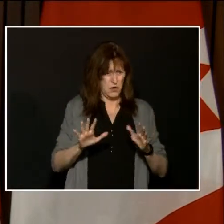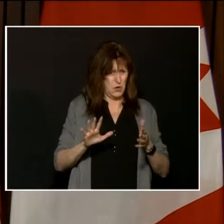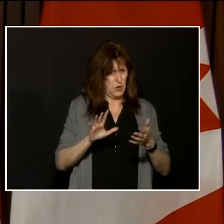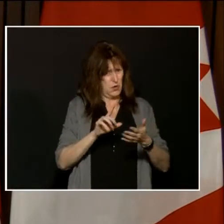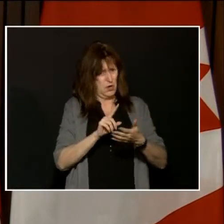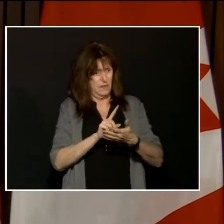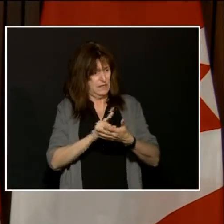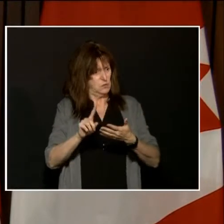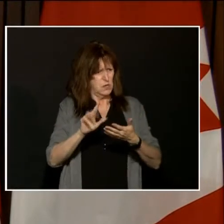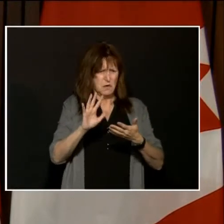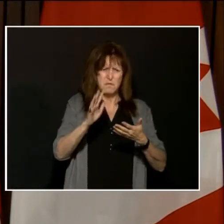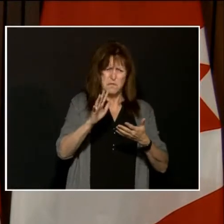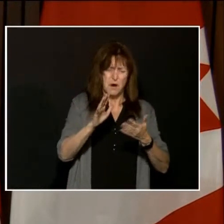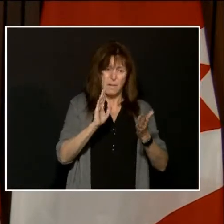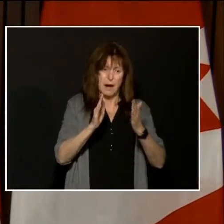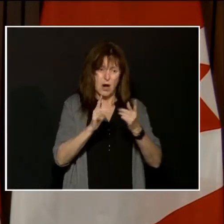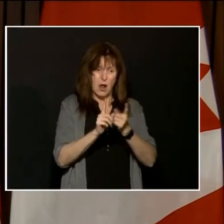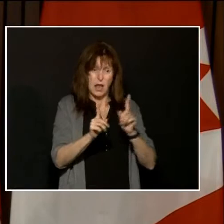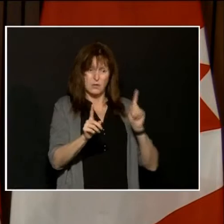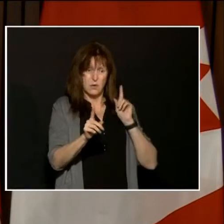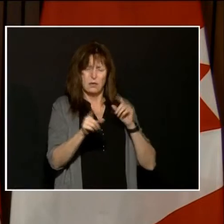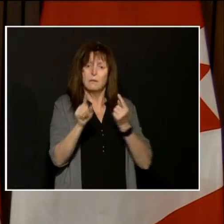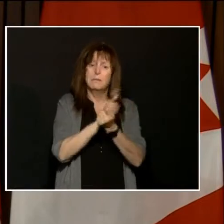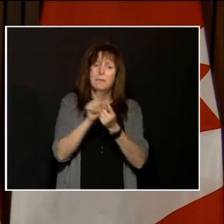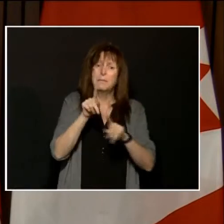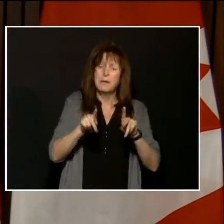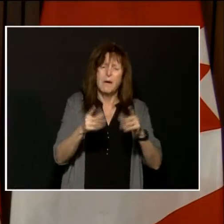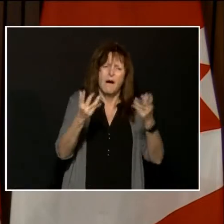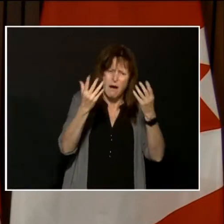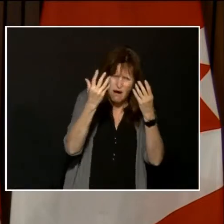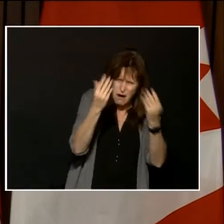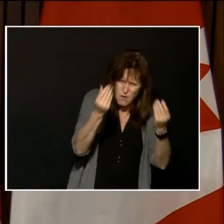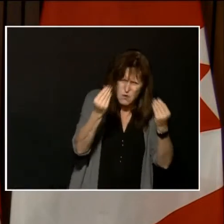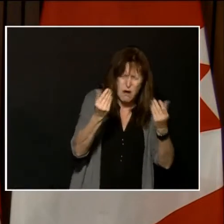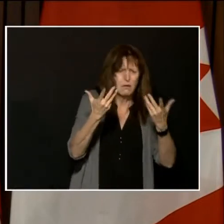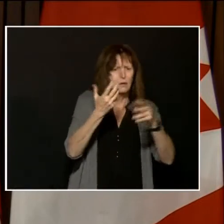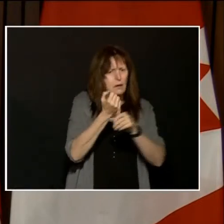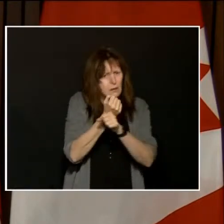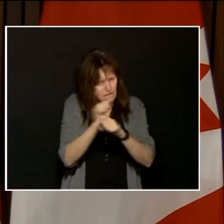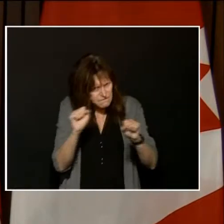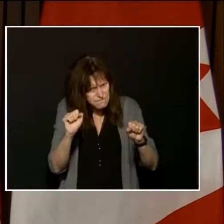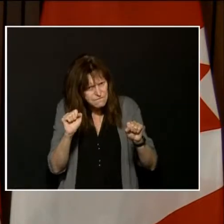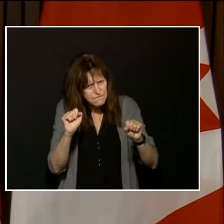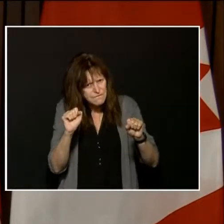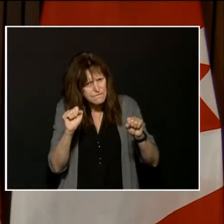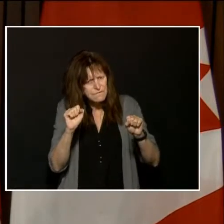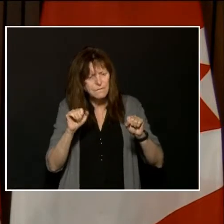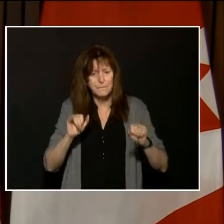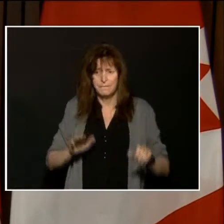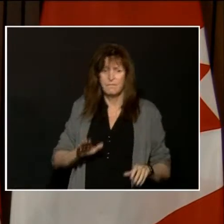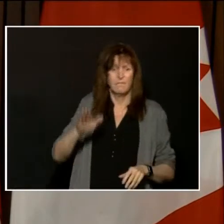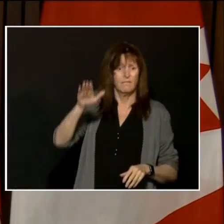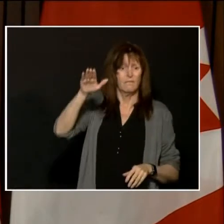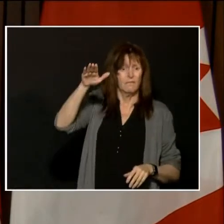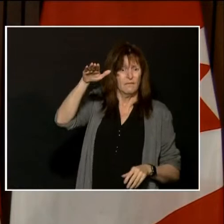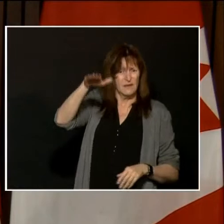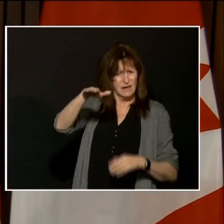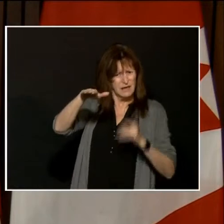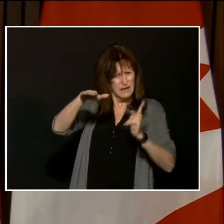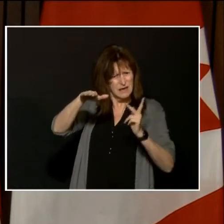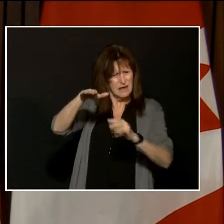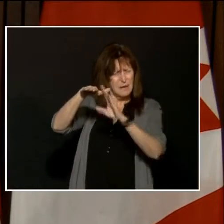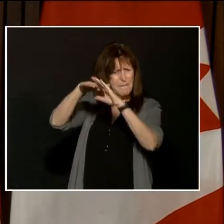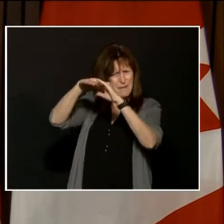so outside safely. We've changed the picture. Now we need to lock in those changes. So let's get to the